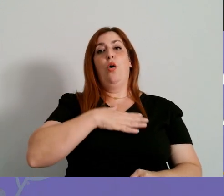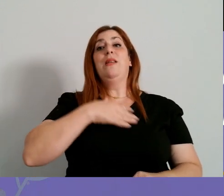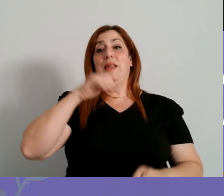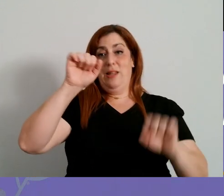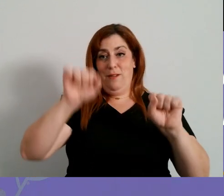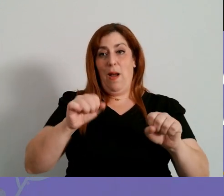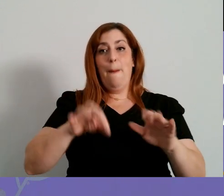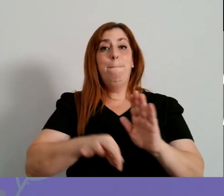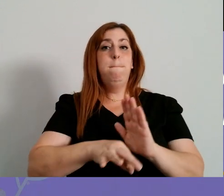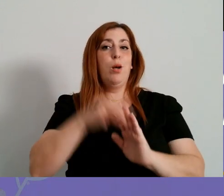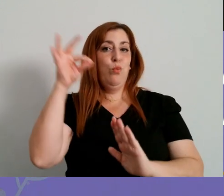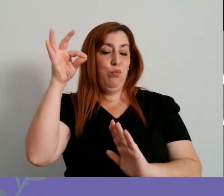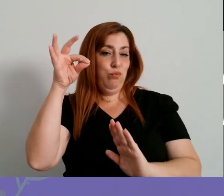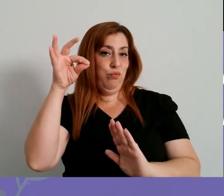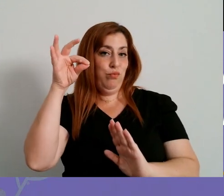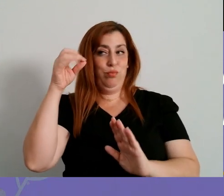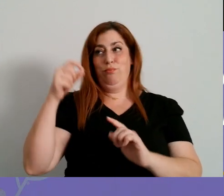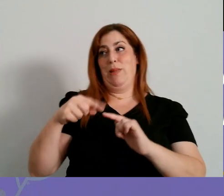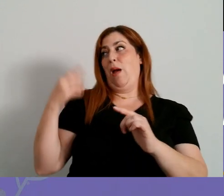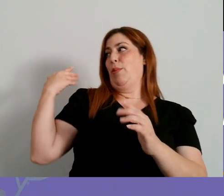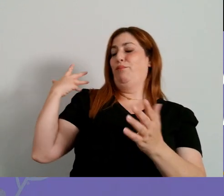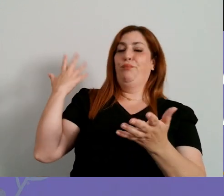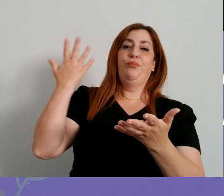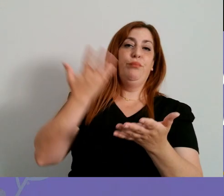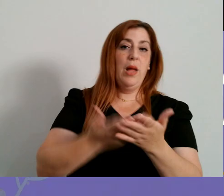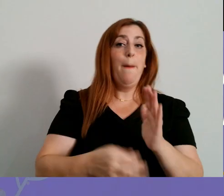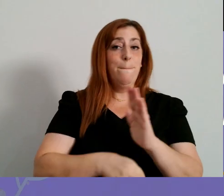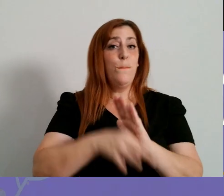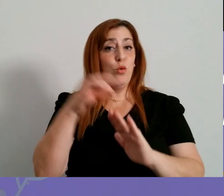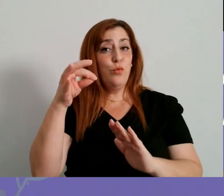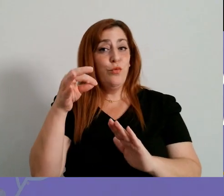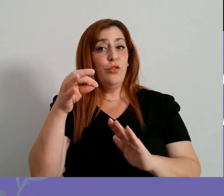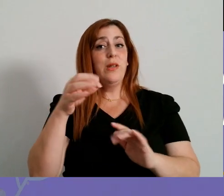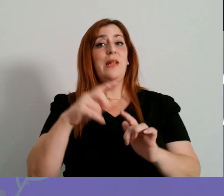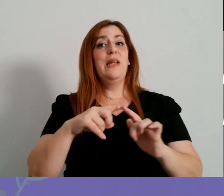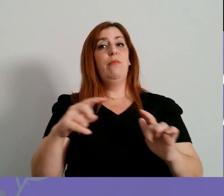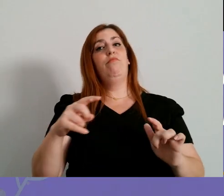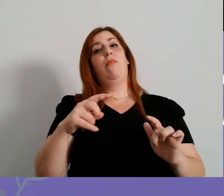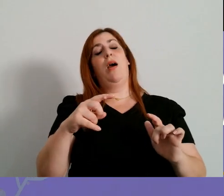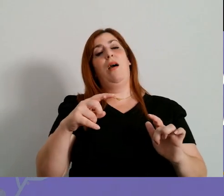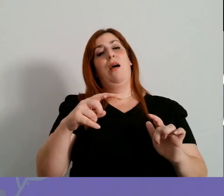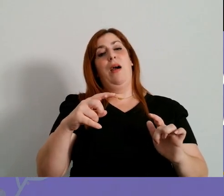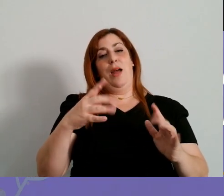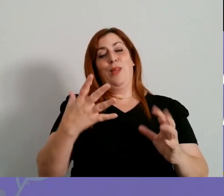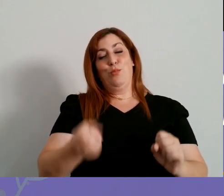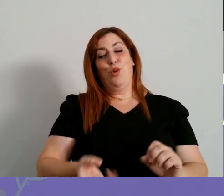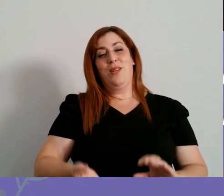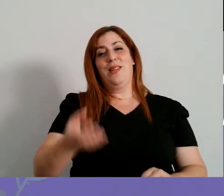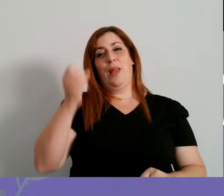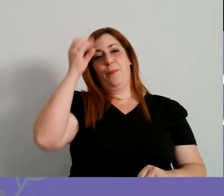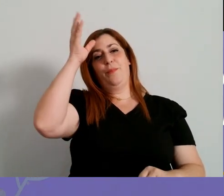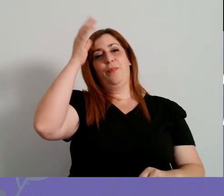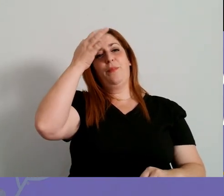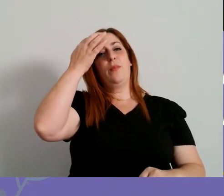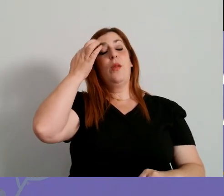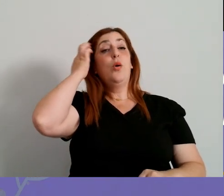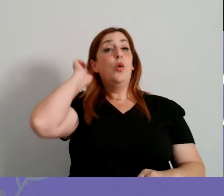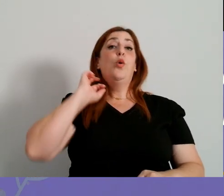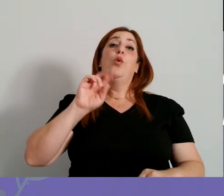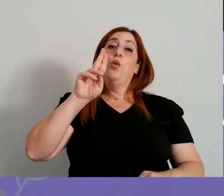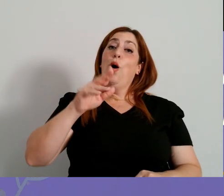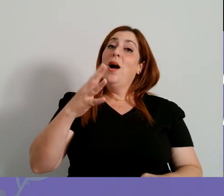improved significantly over the years. There's also, we need to include autistic people of all